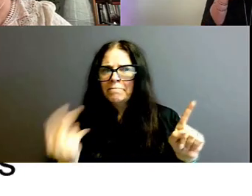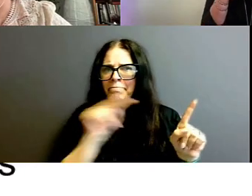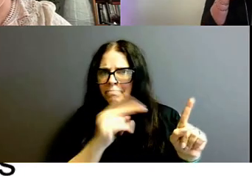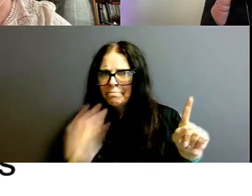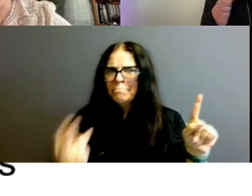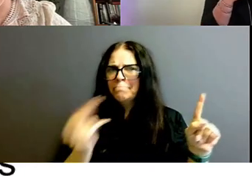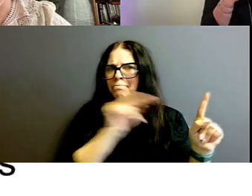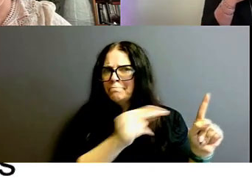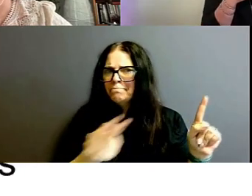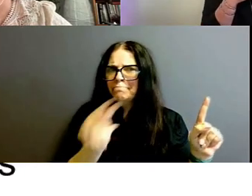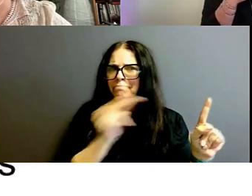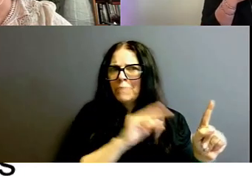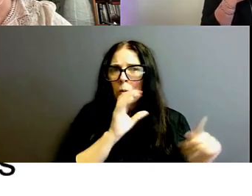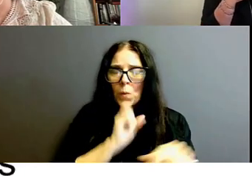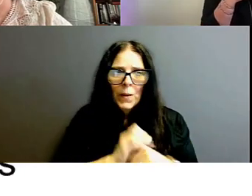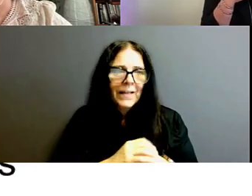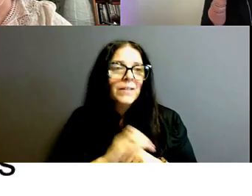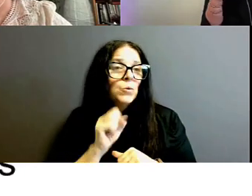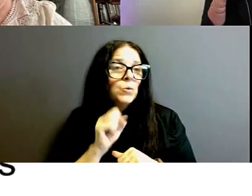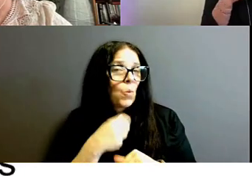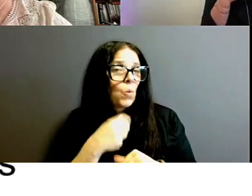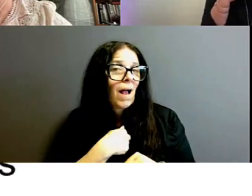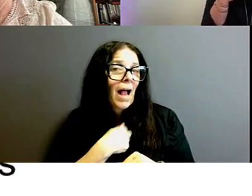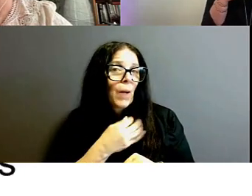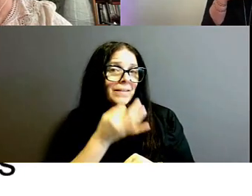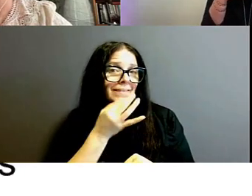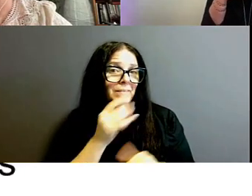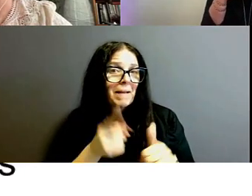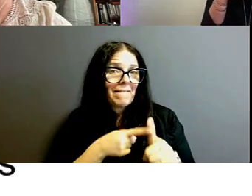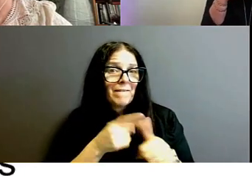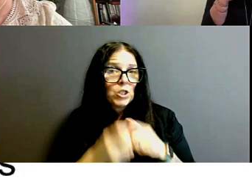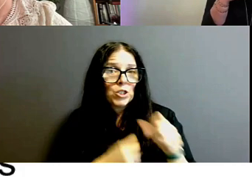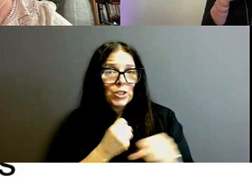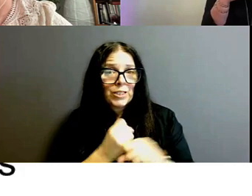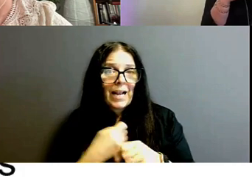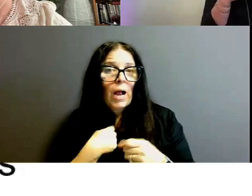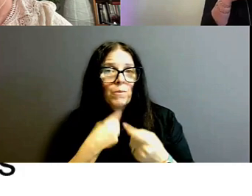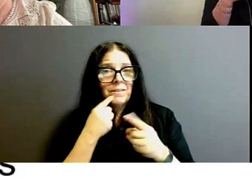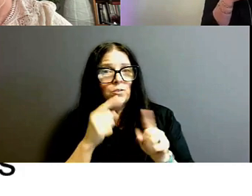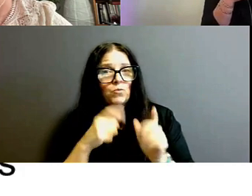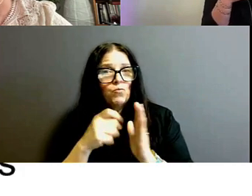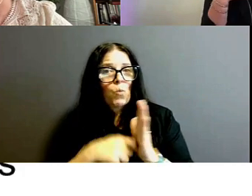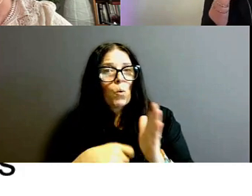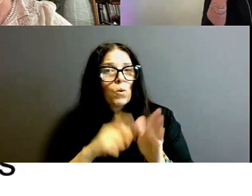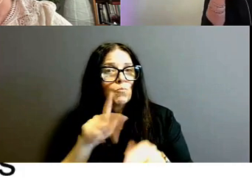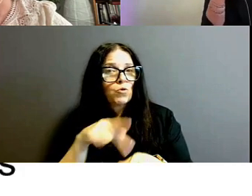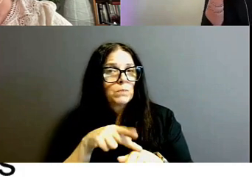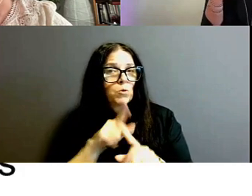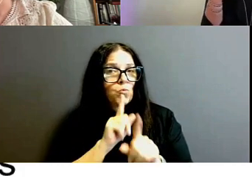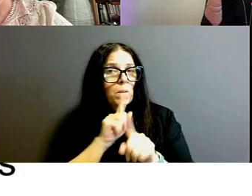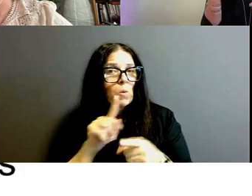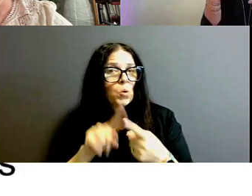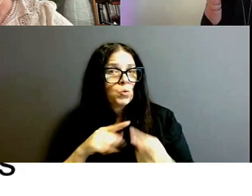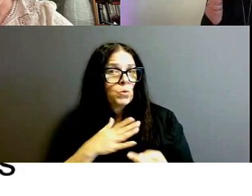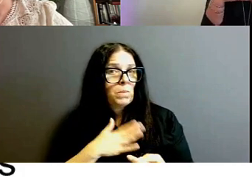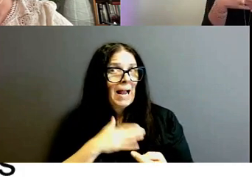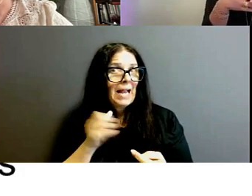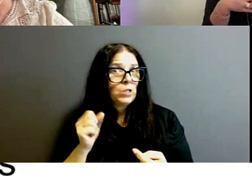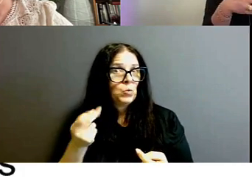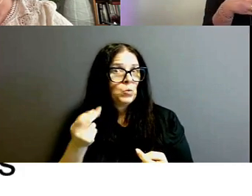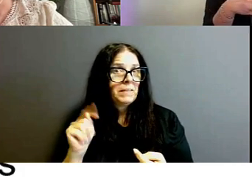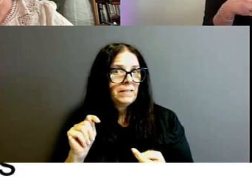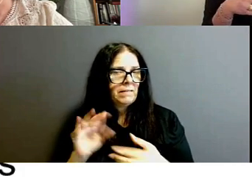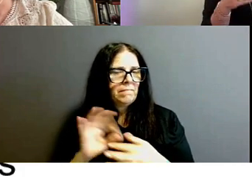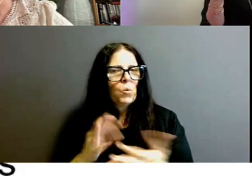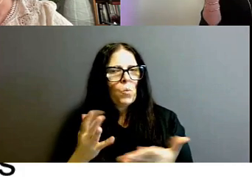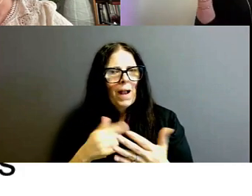So I was able to, my first year, write a principal's report to my superintendent of the things